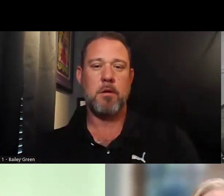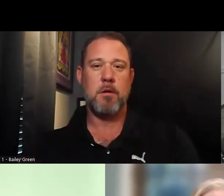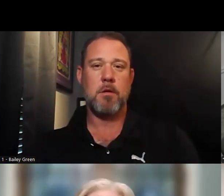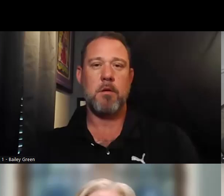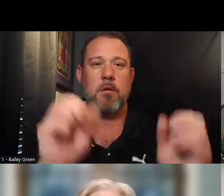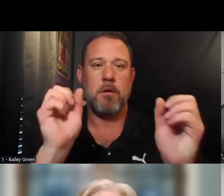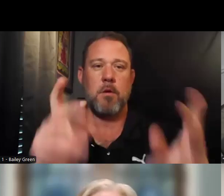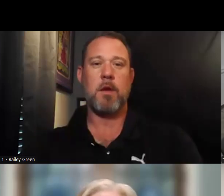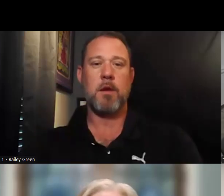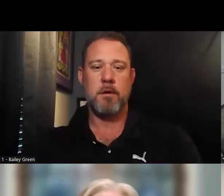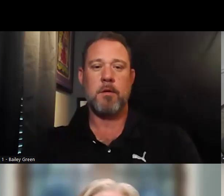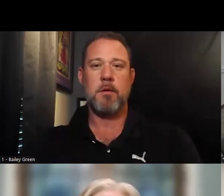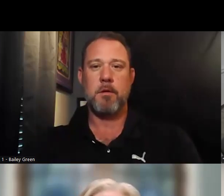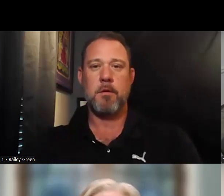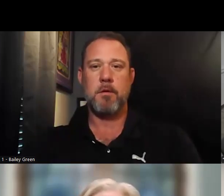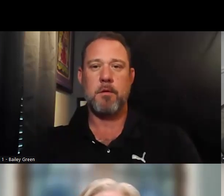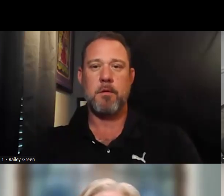All right.